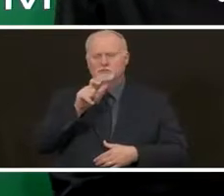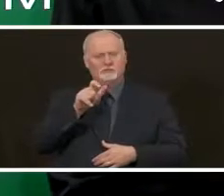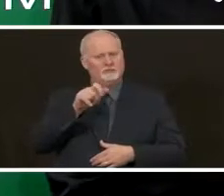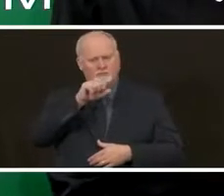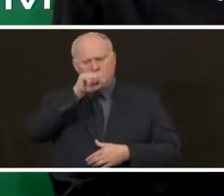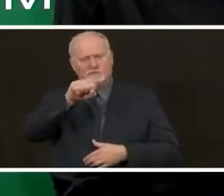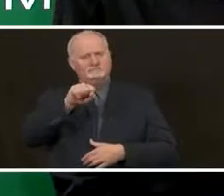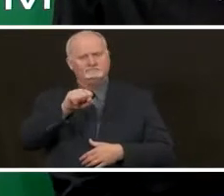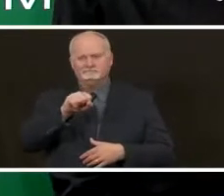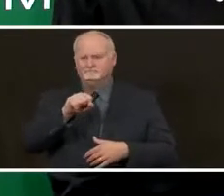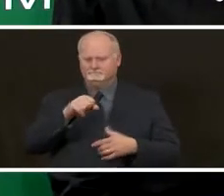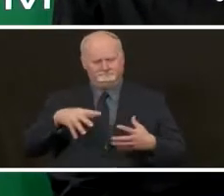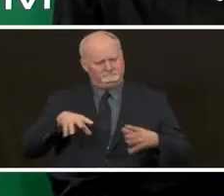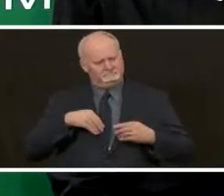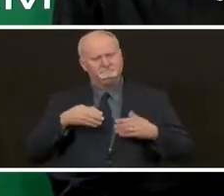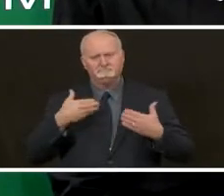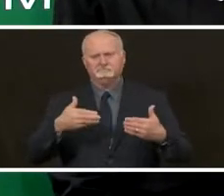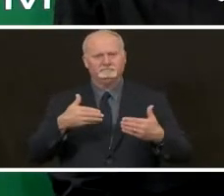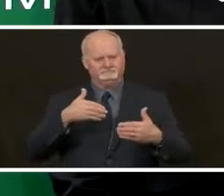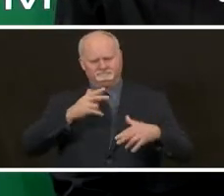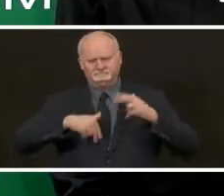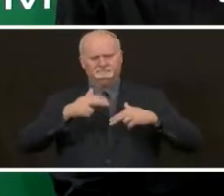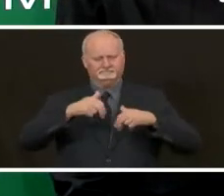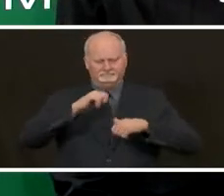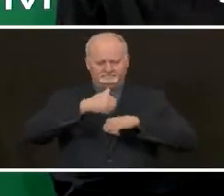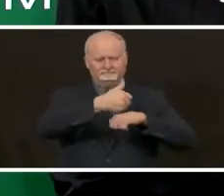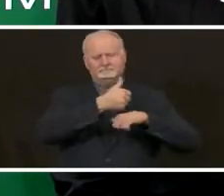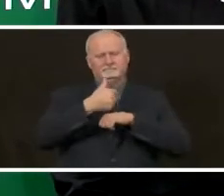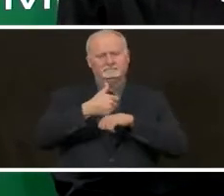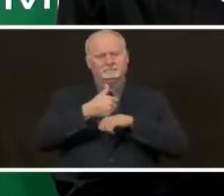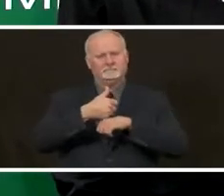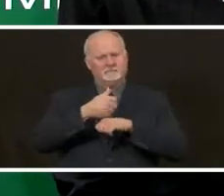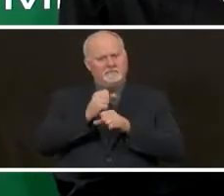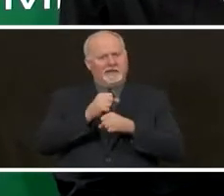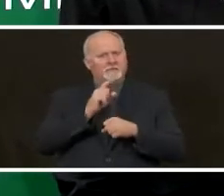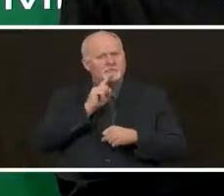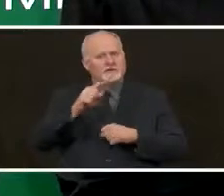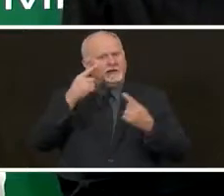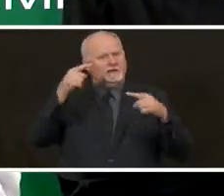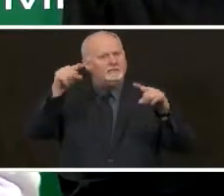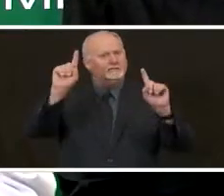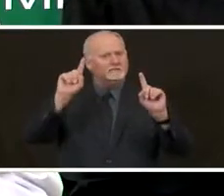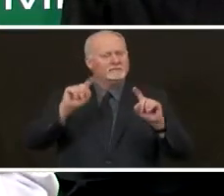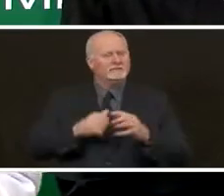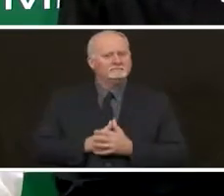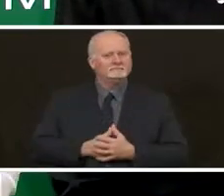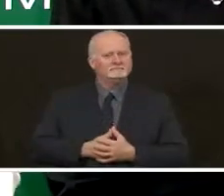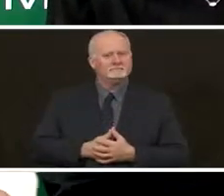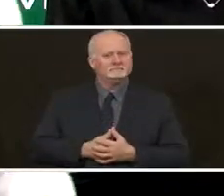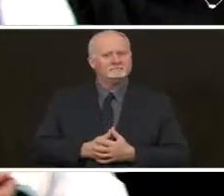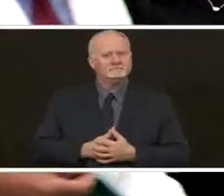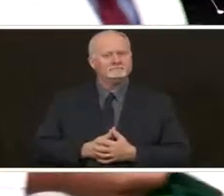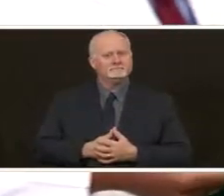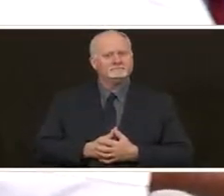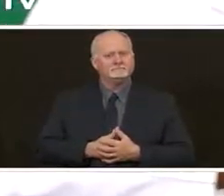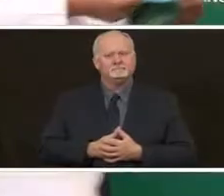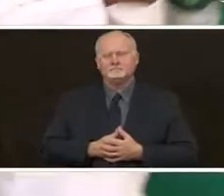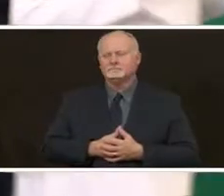take on the task of making that a reality for our surgeons, but our patients and our citizens.